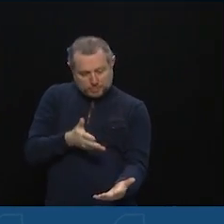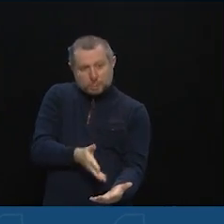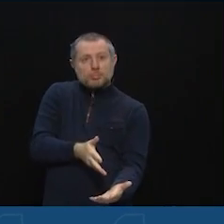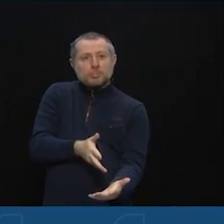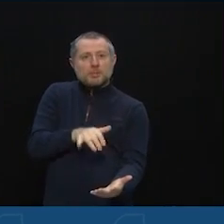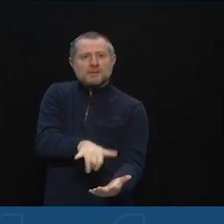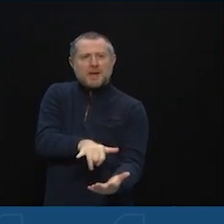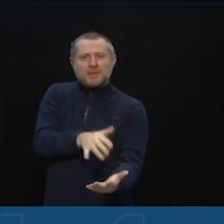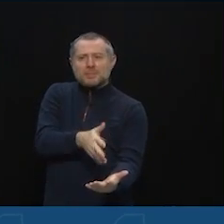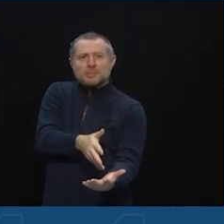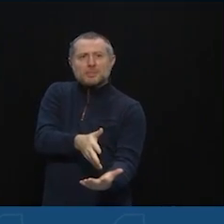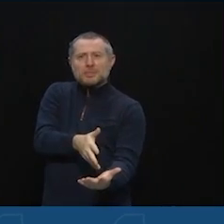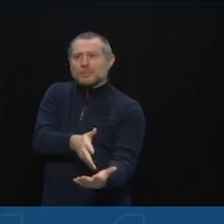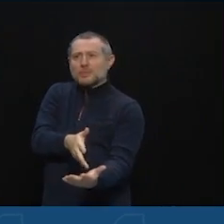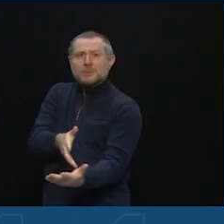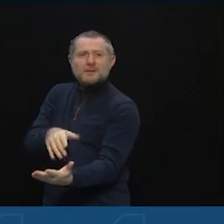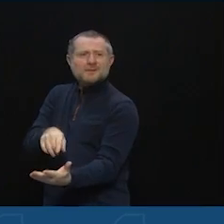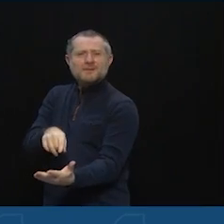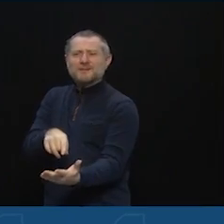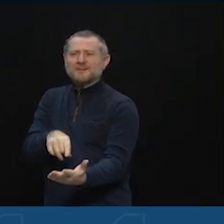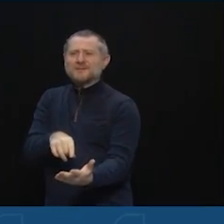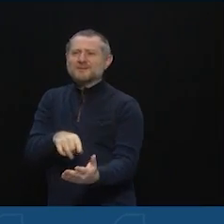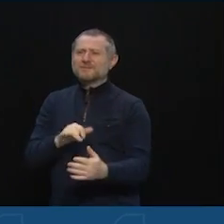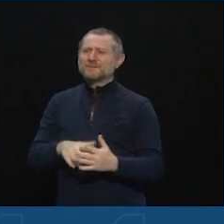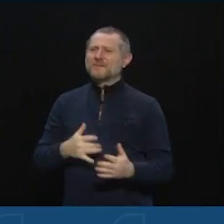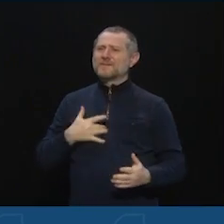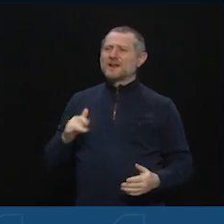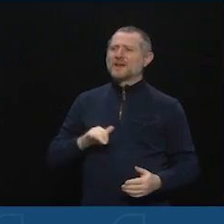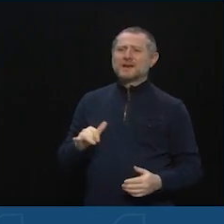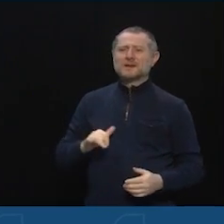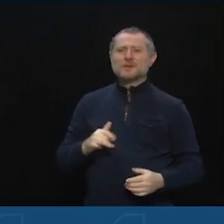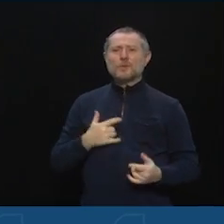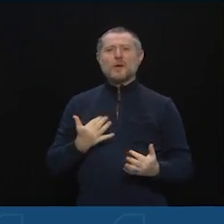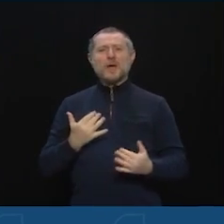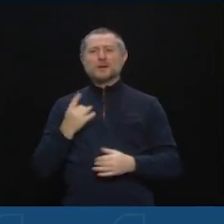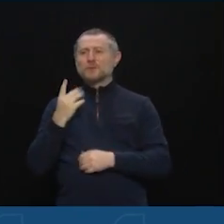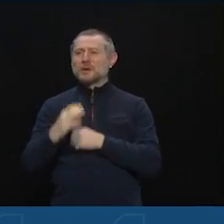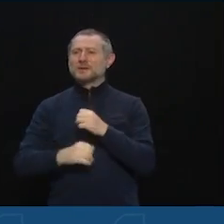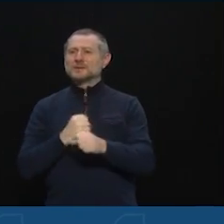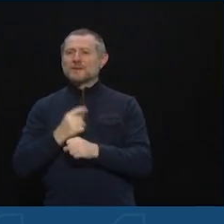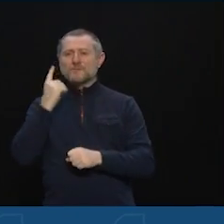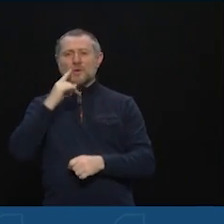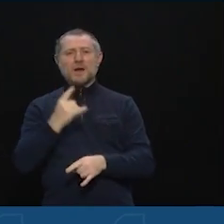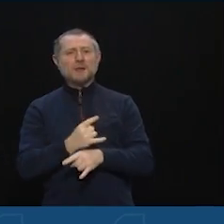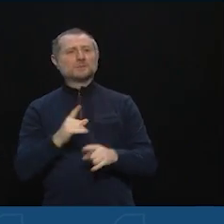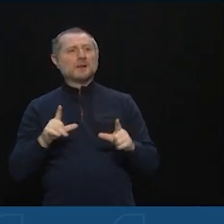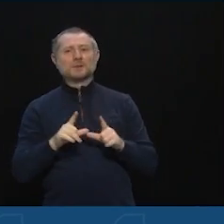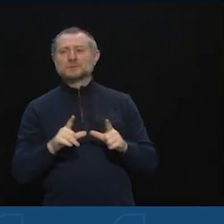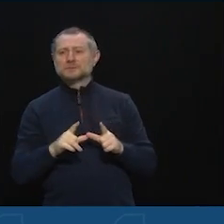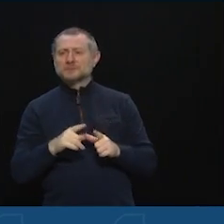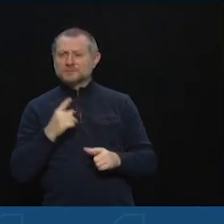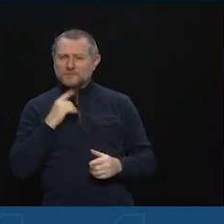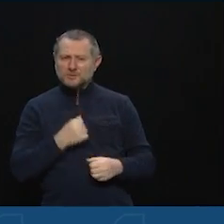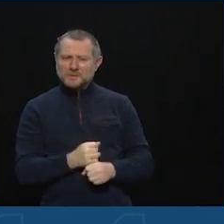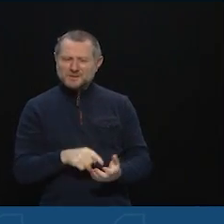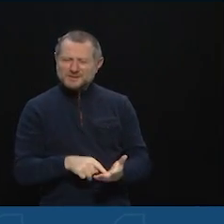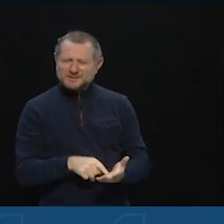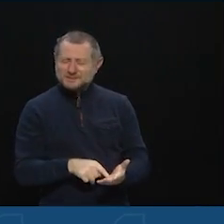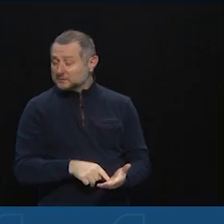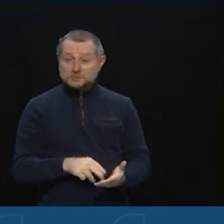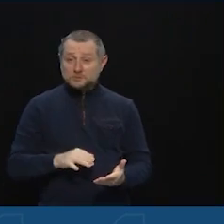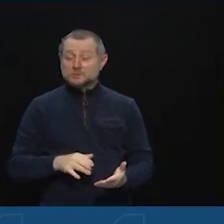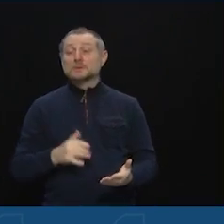at all. Sometimes it feels like 100 years to get a liquor license in New York City, and so having some